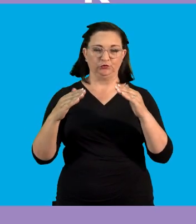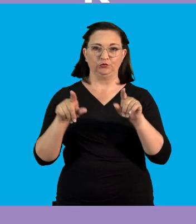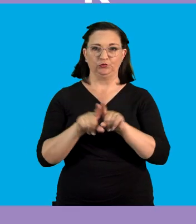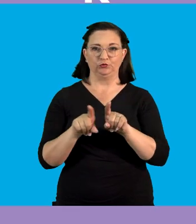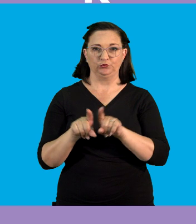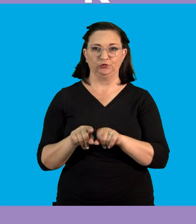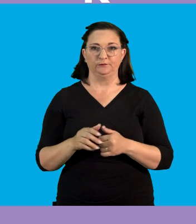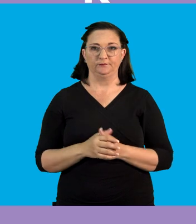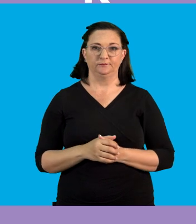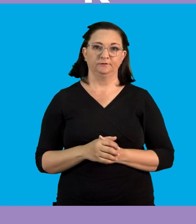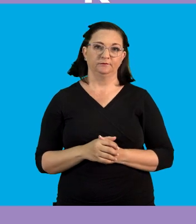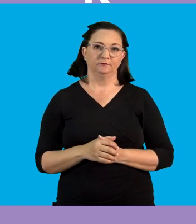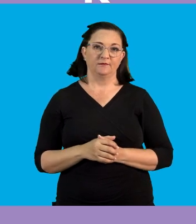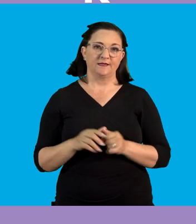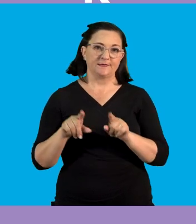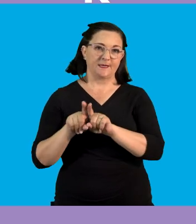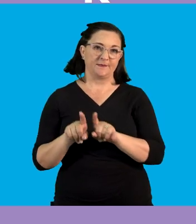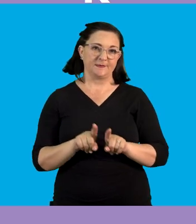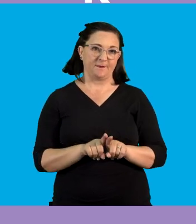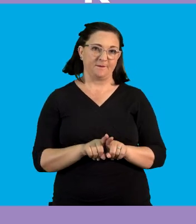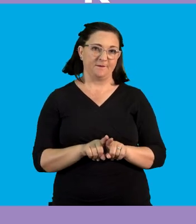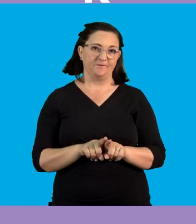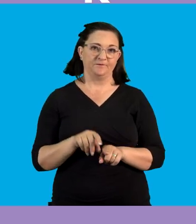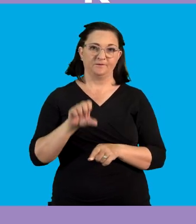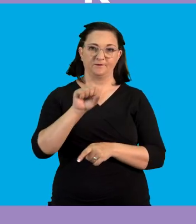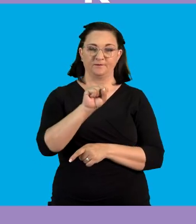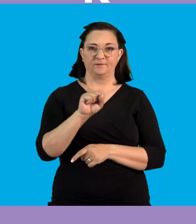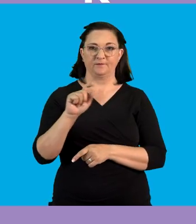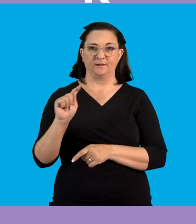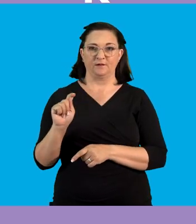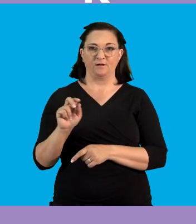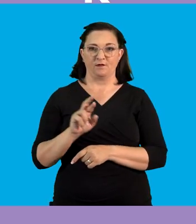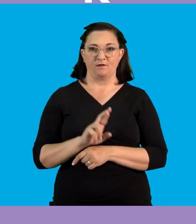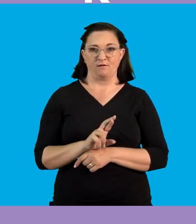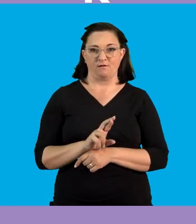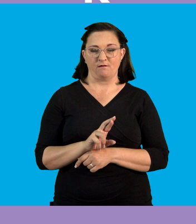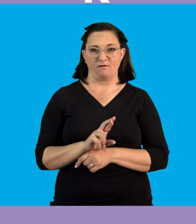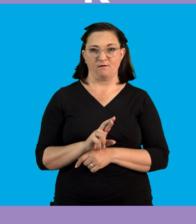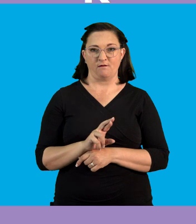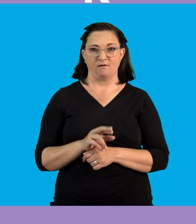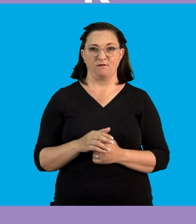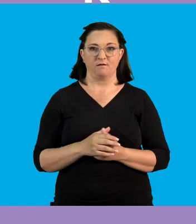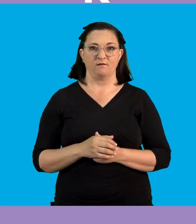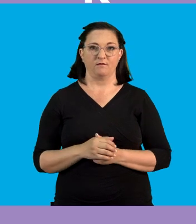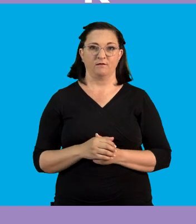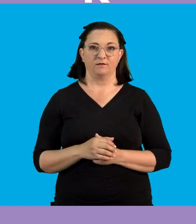there and there. Therefore, triangle STR